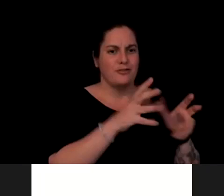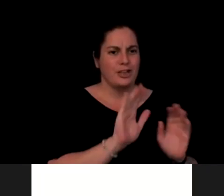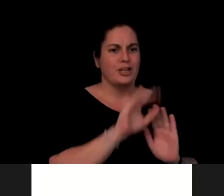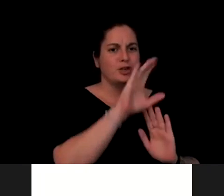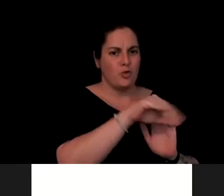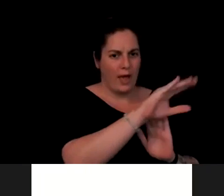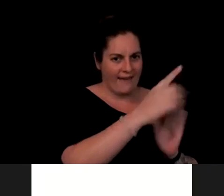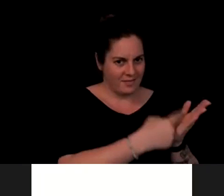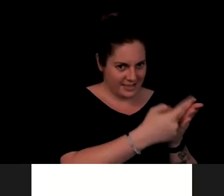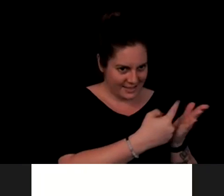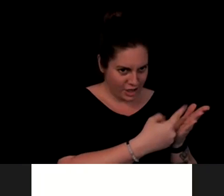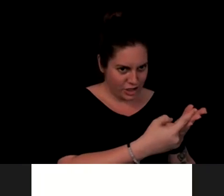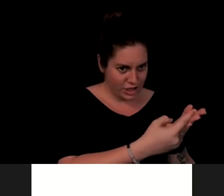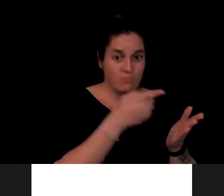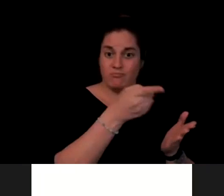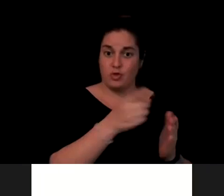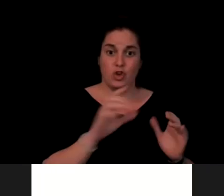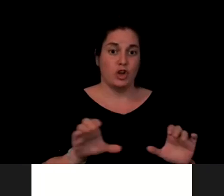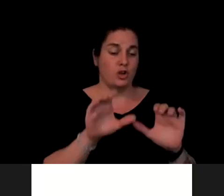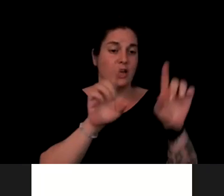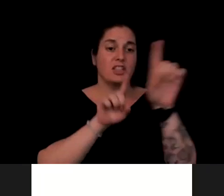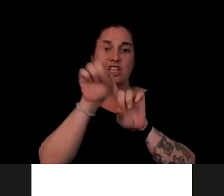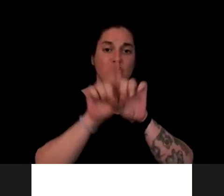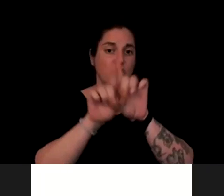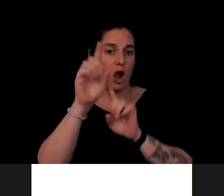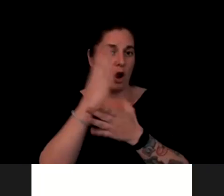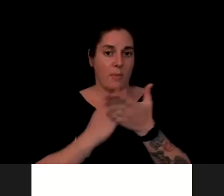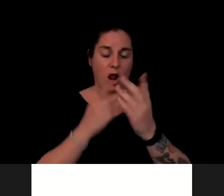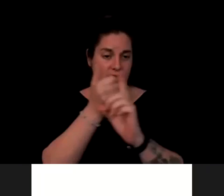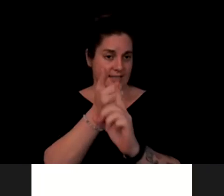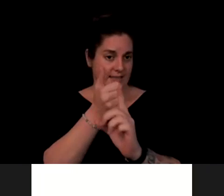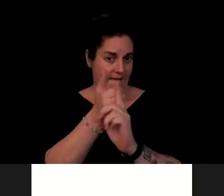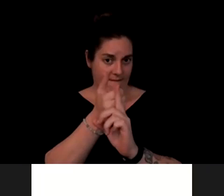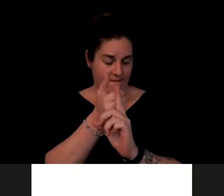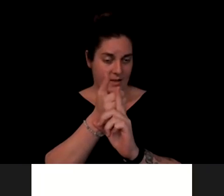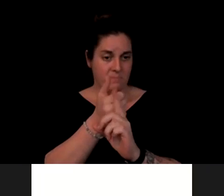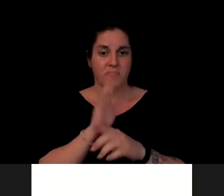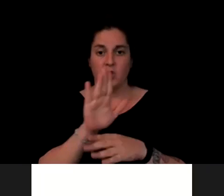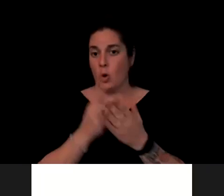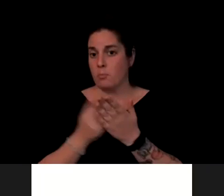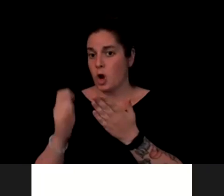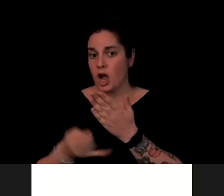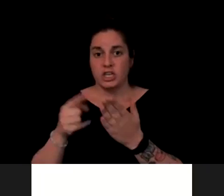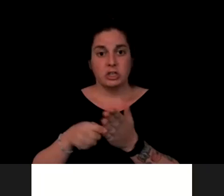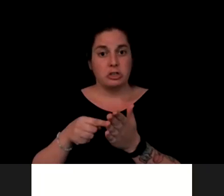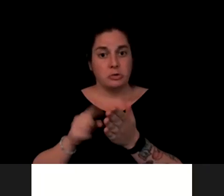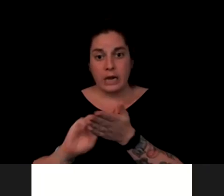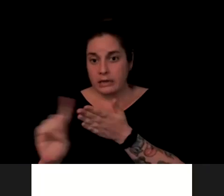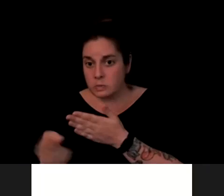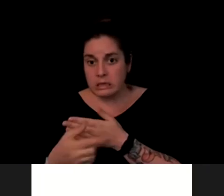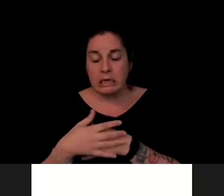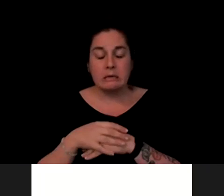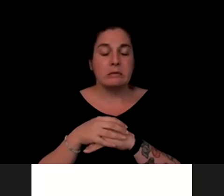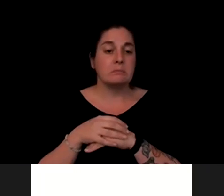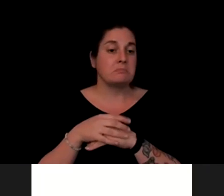waves. You are doing the astronomy unit. Your project is due next week, and